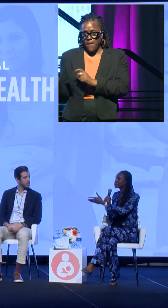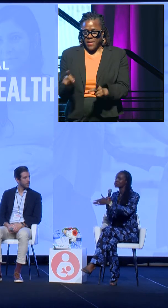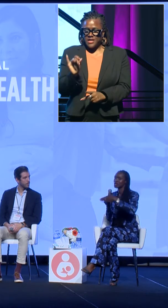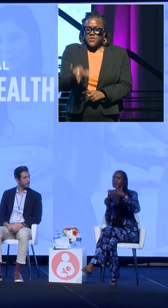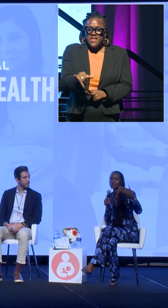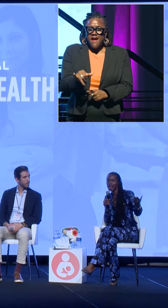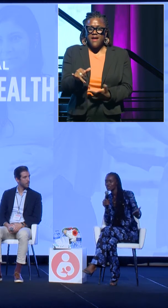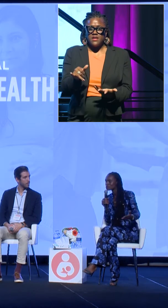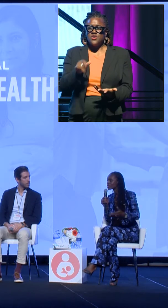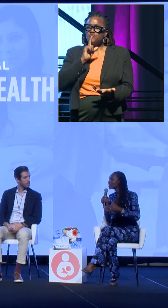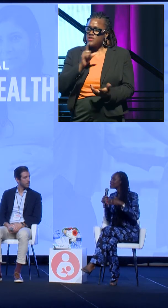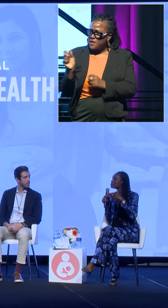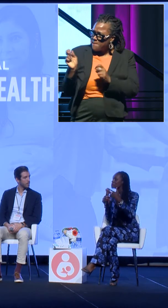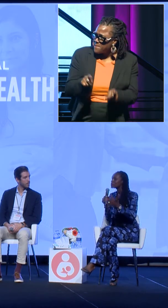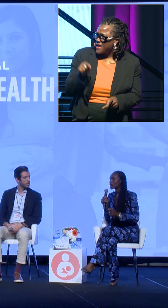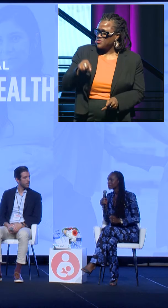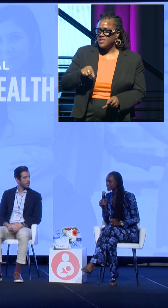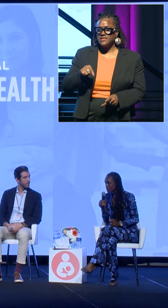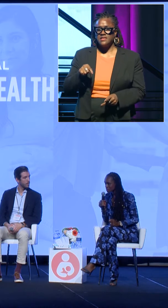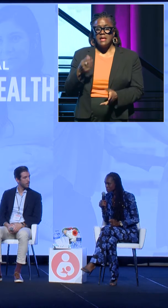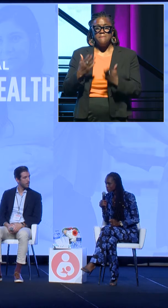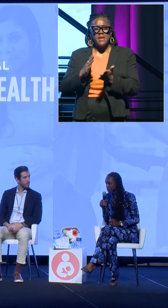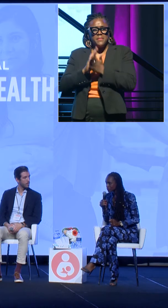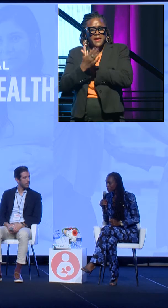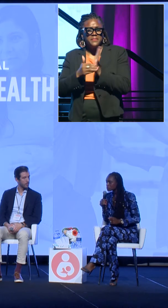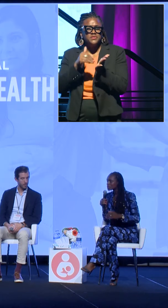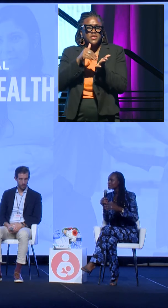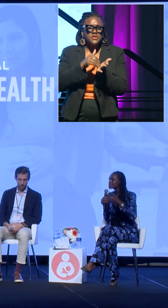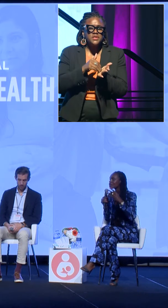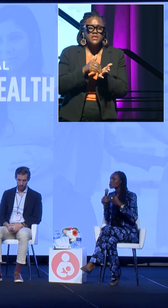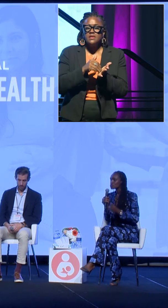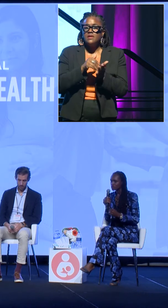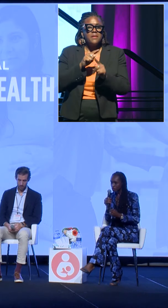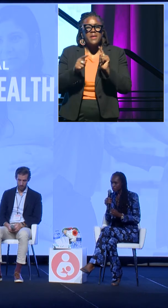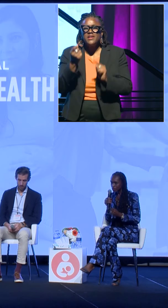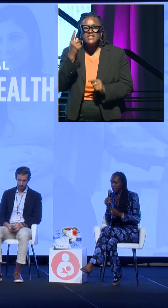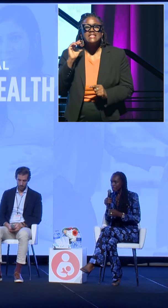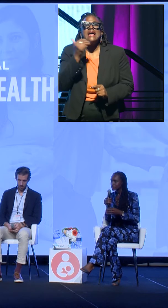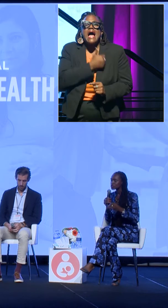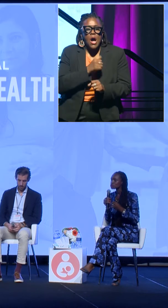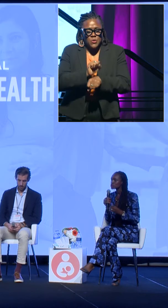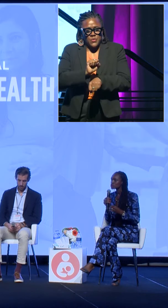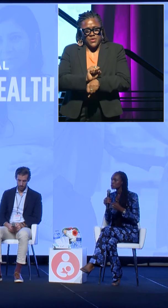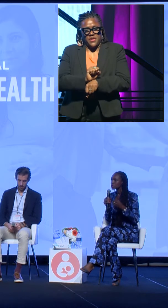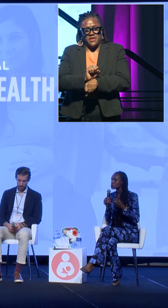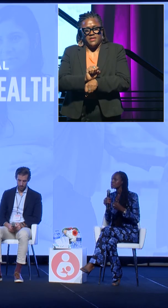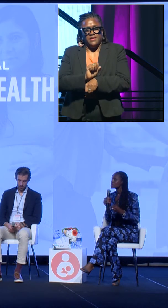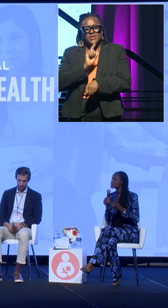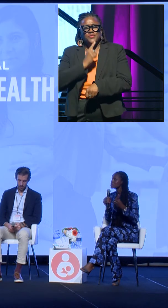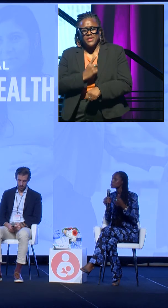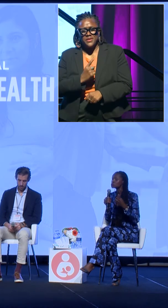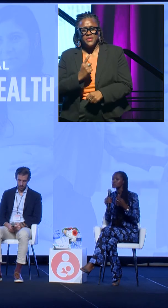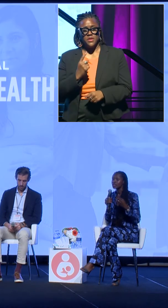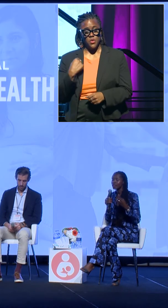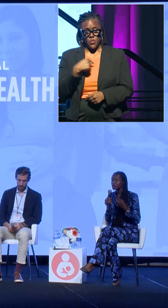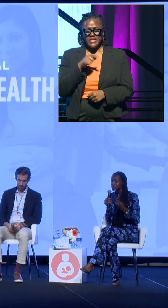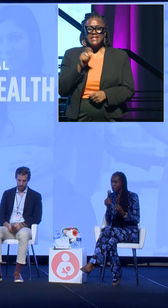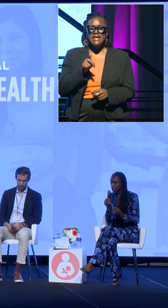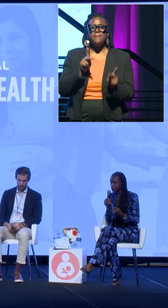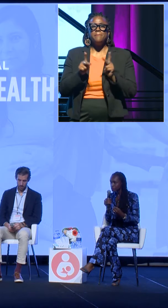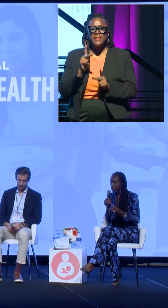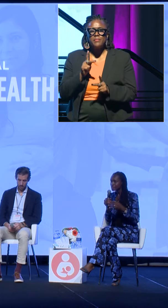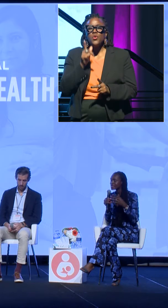public health, or coming back to it maybe becoming a doctor. But it is our work. And it is critical because we need to see people who look